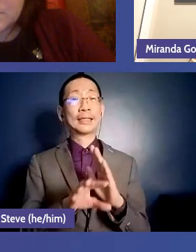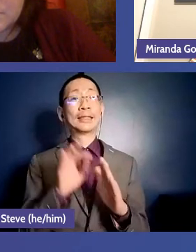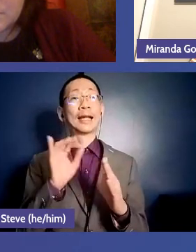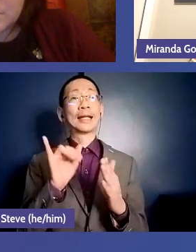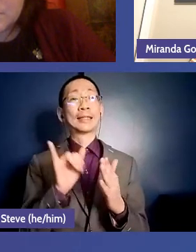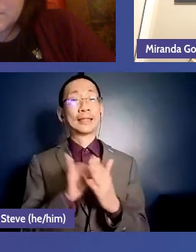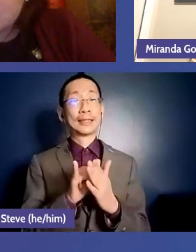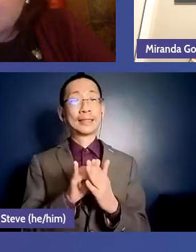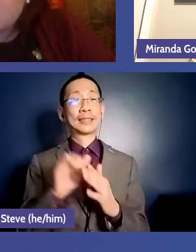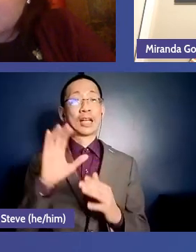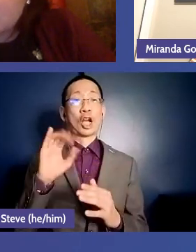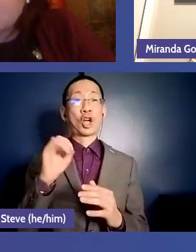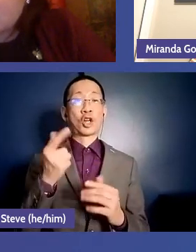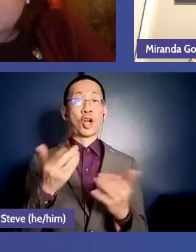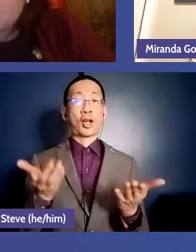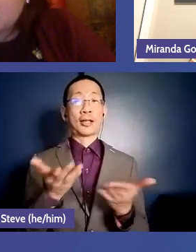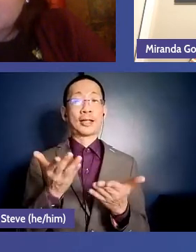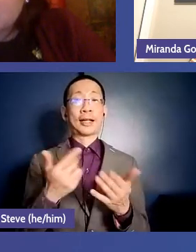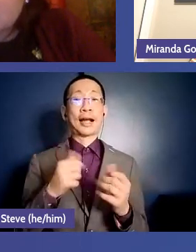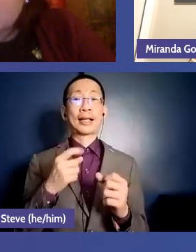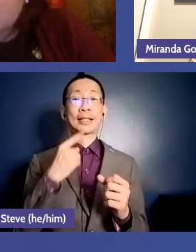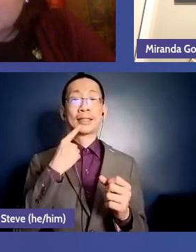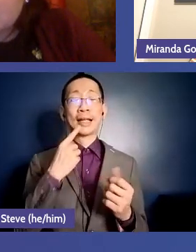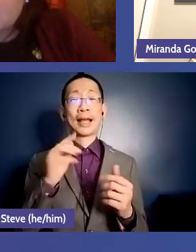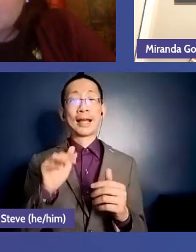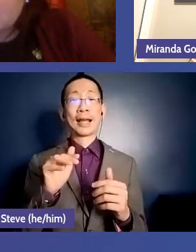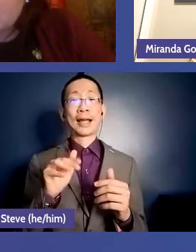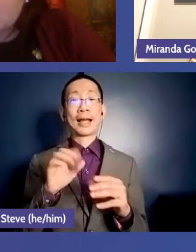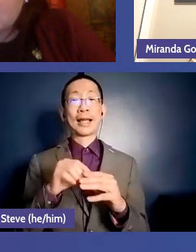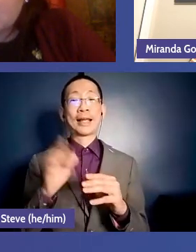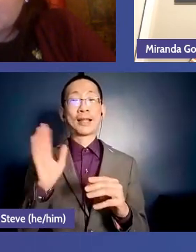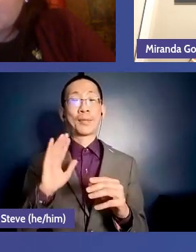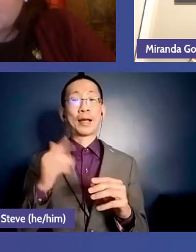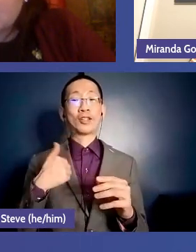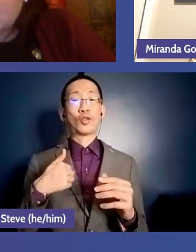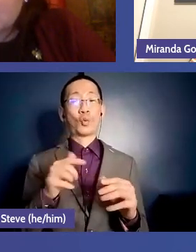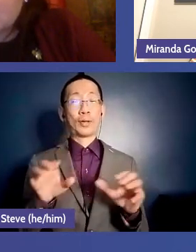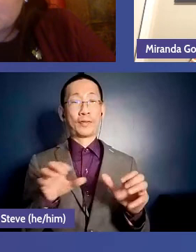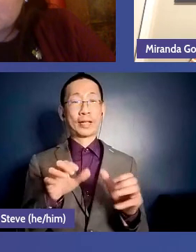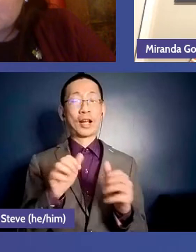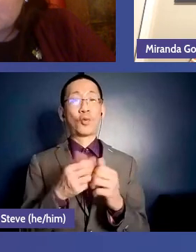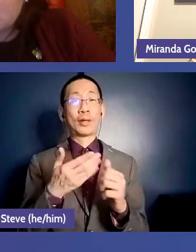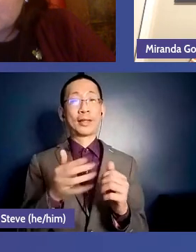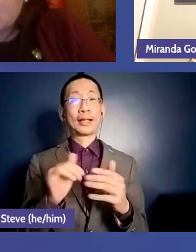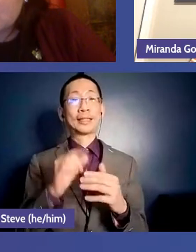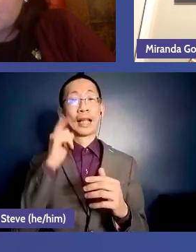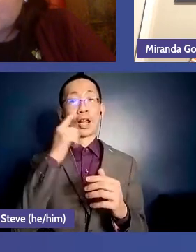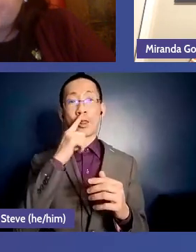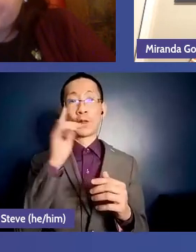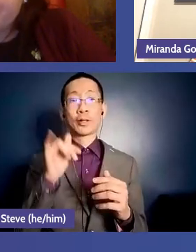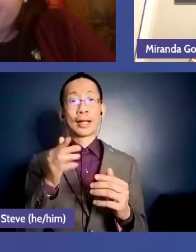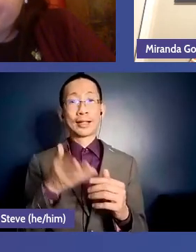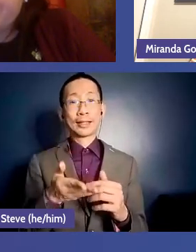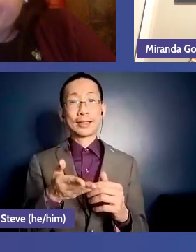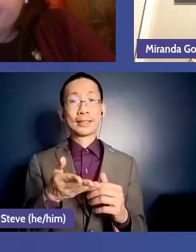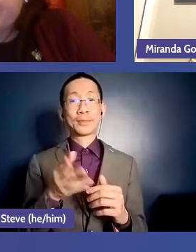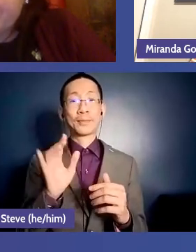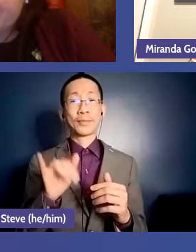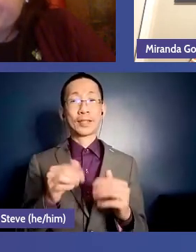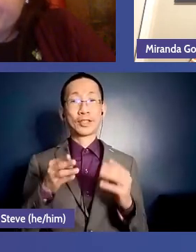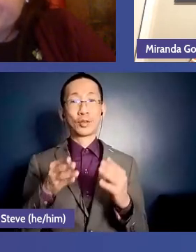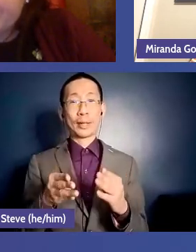cog here. And then I can say, like, hey, y'all, in the past, we have done with things that look like this